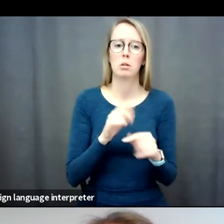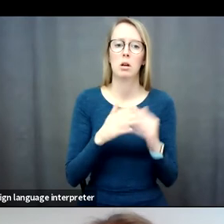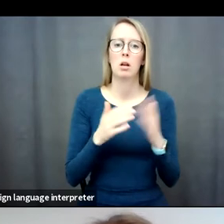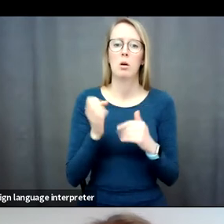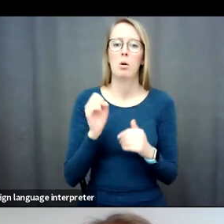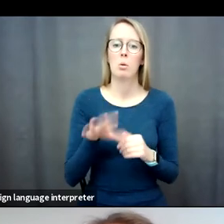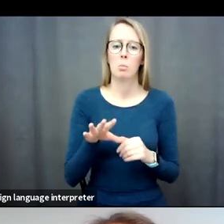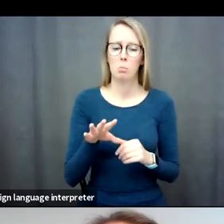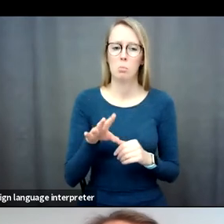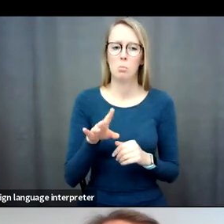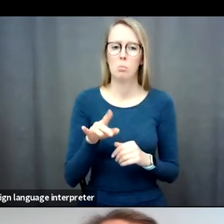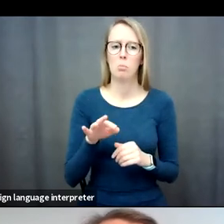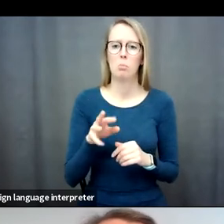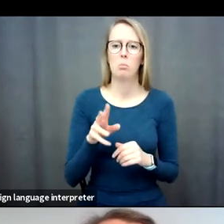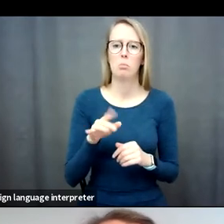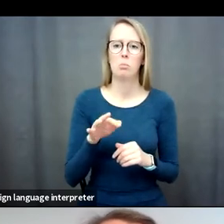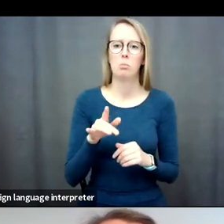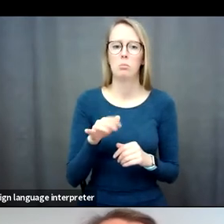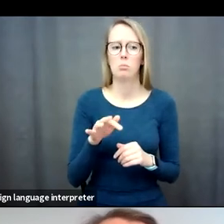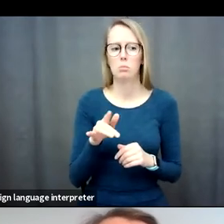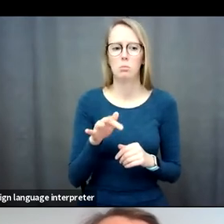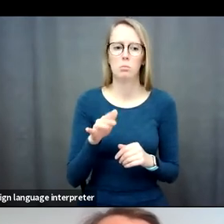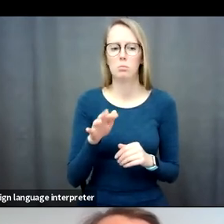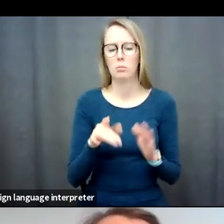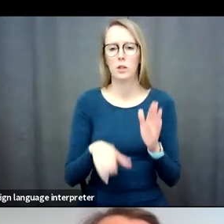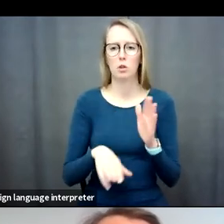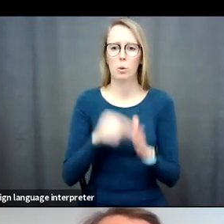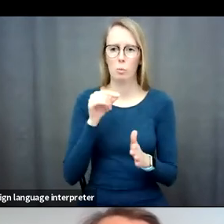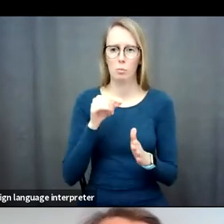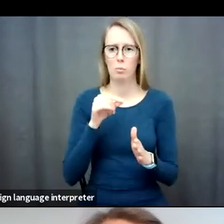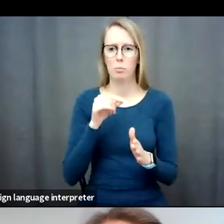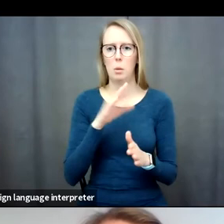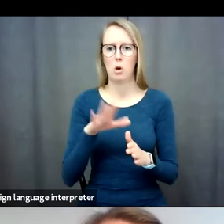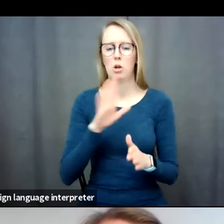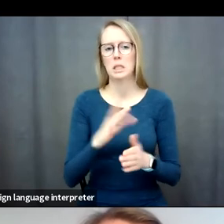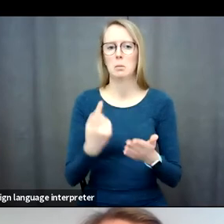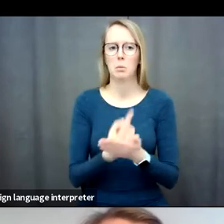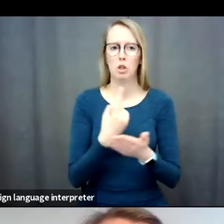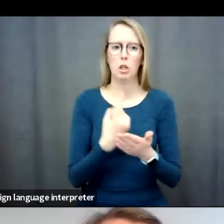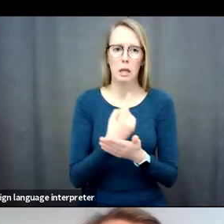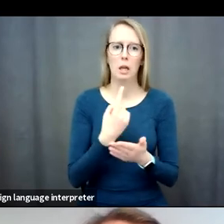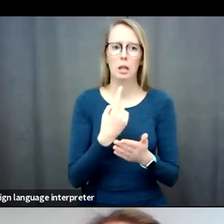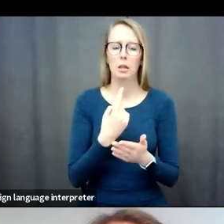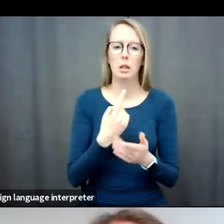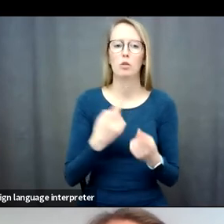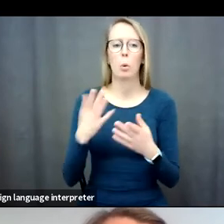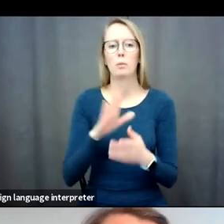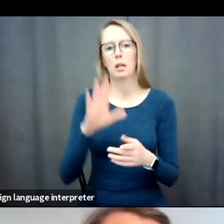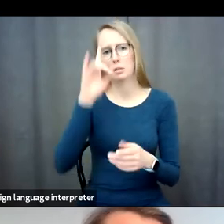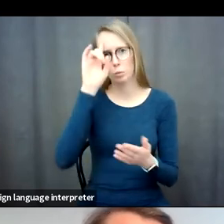making or augmenting or raising the children's possibility to be heard. And we had a lot